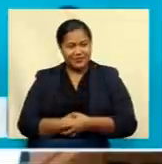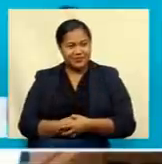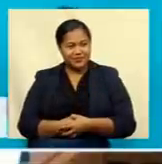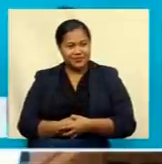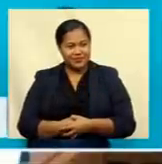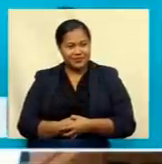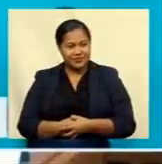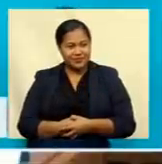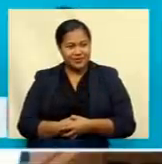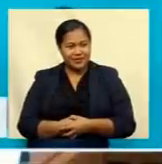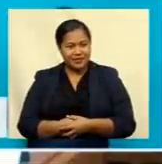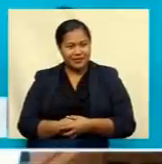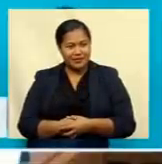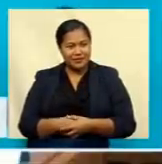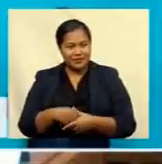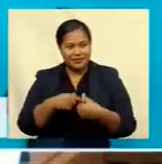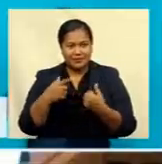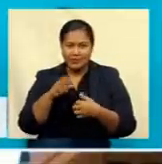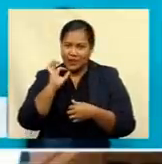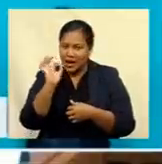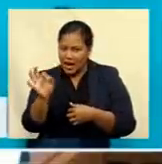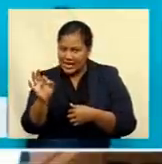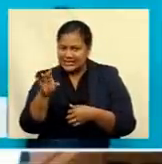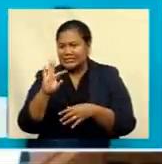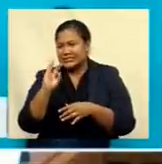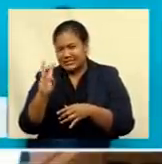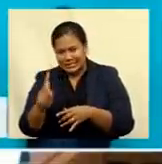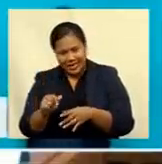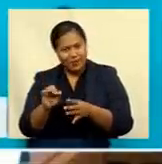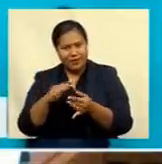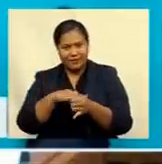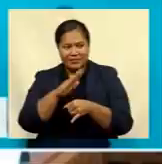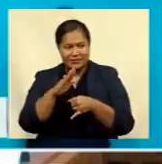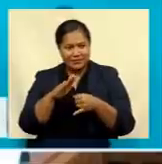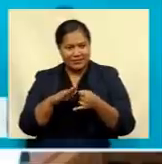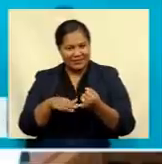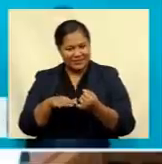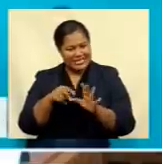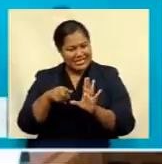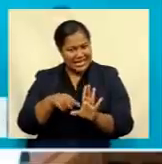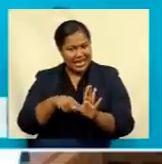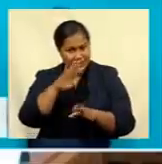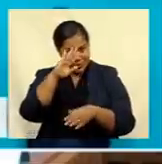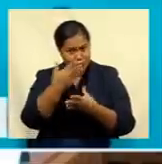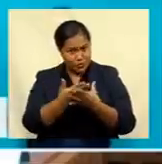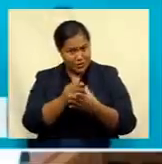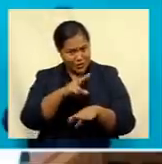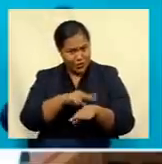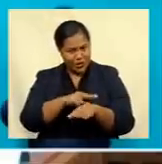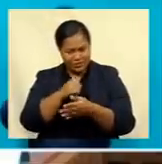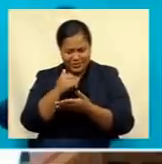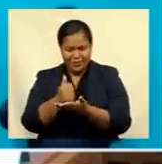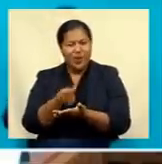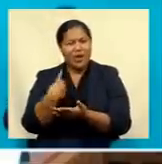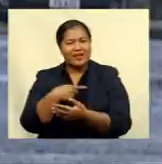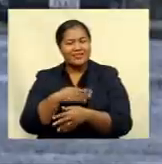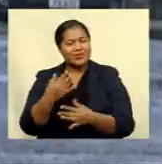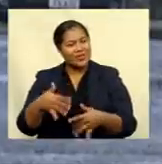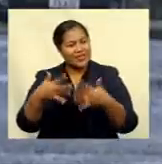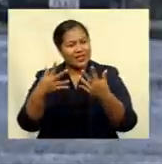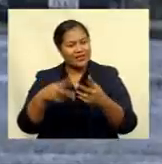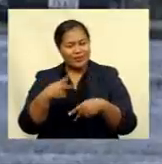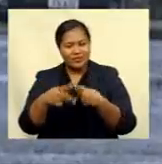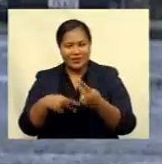them to have some of their final year student doctors help us with the backhand data processing.